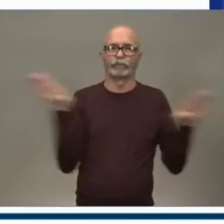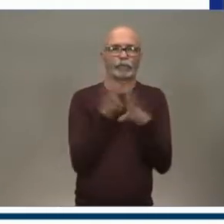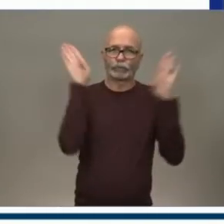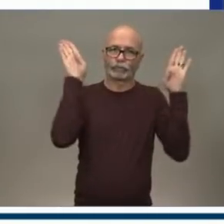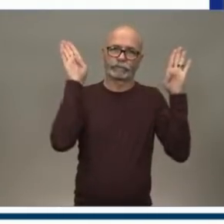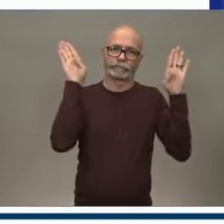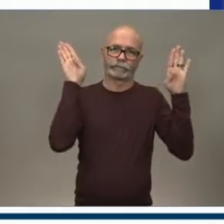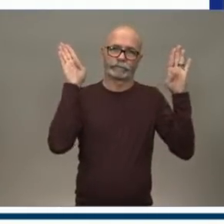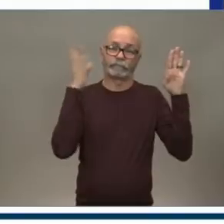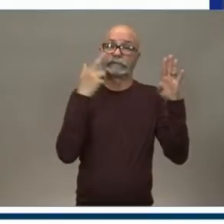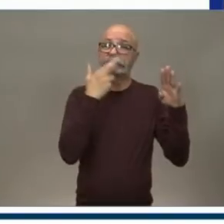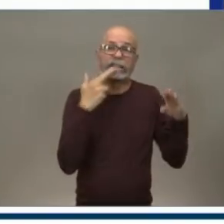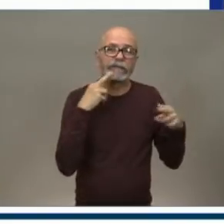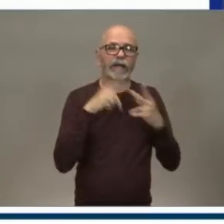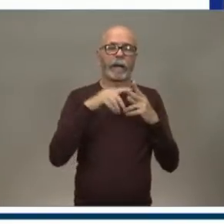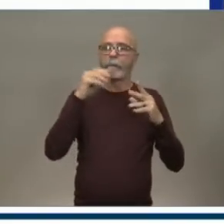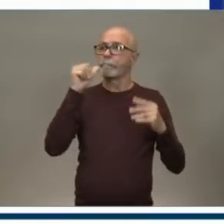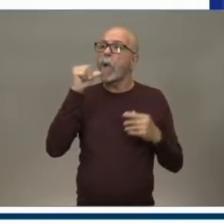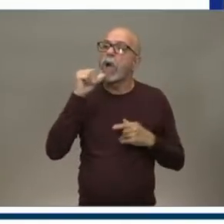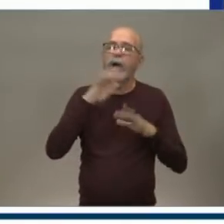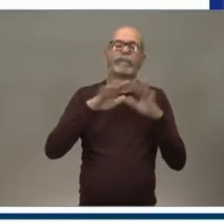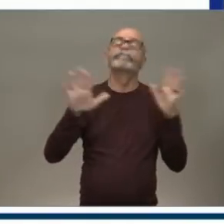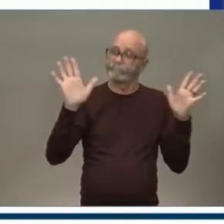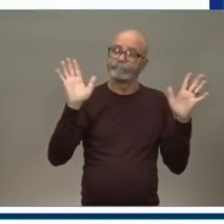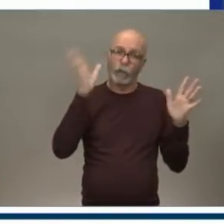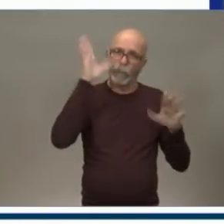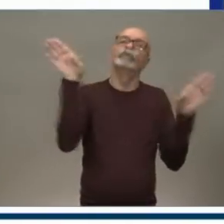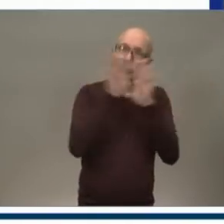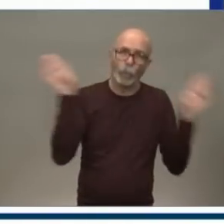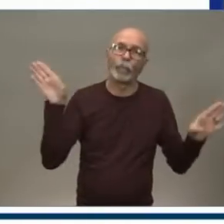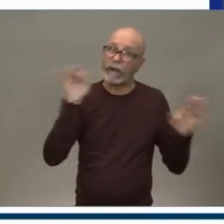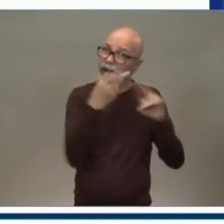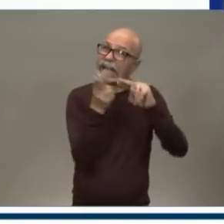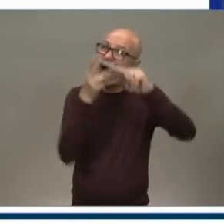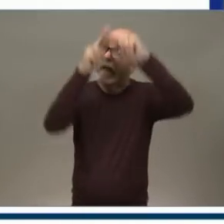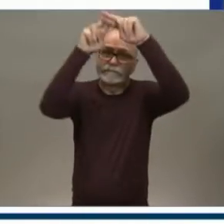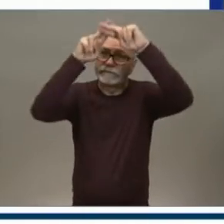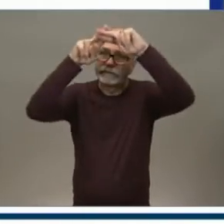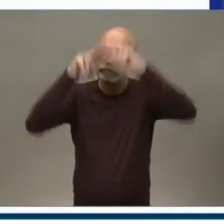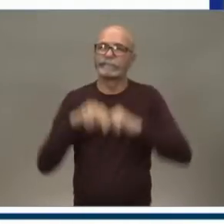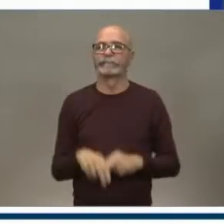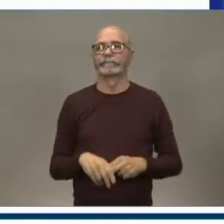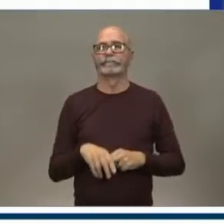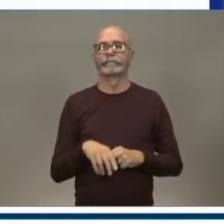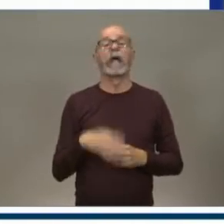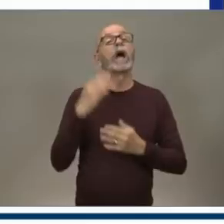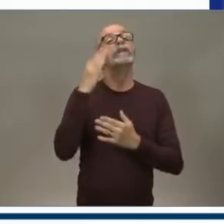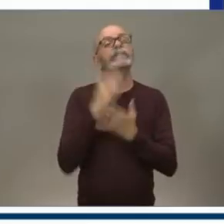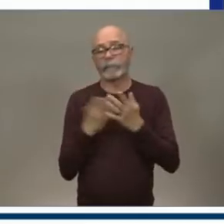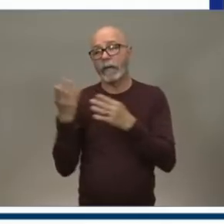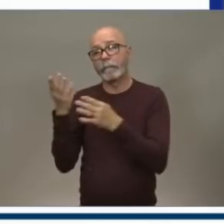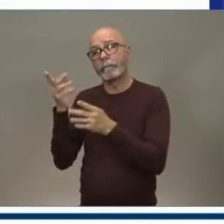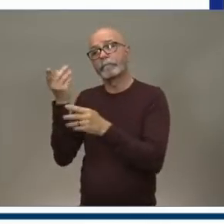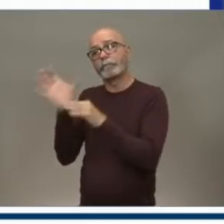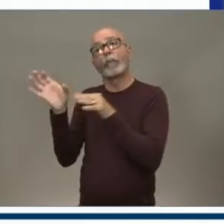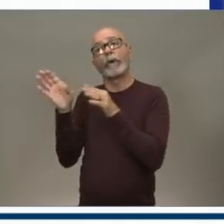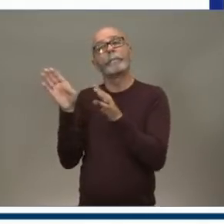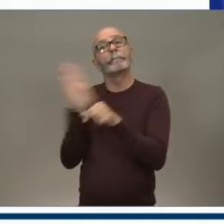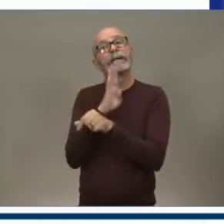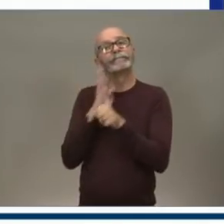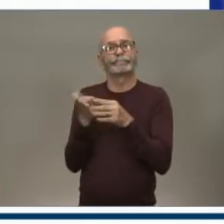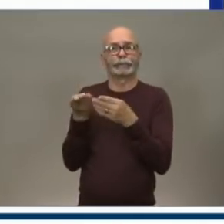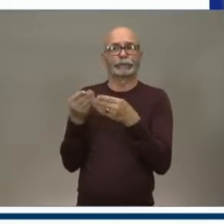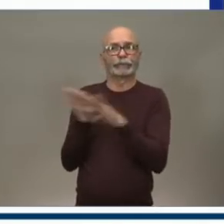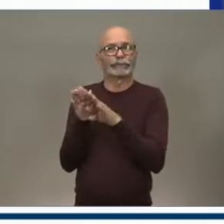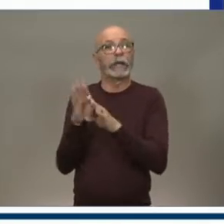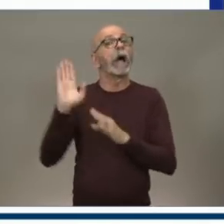not have been impacted the first time, your actions are impacting the livelihoods of many, many Nova Scotia families. So let me be clear.